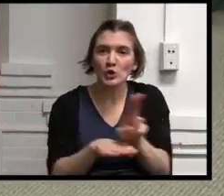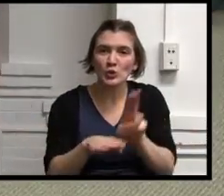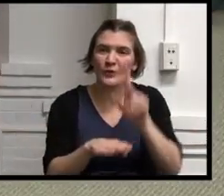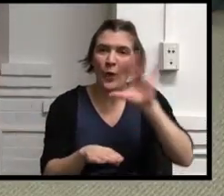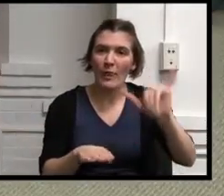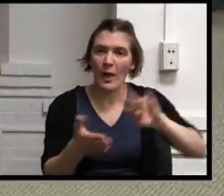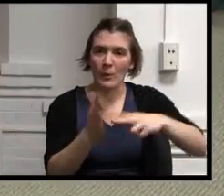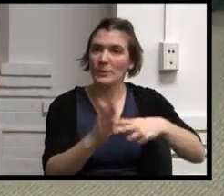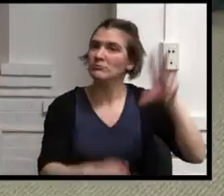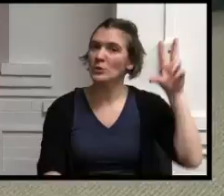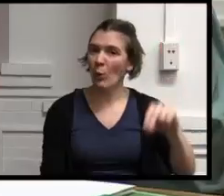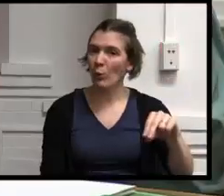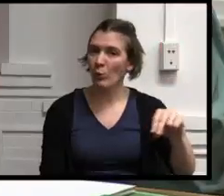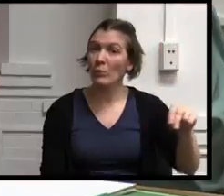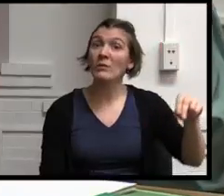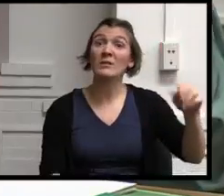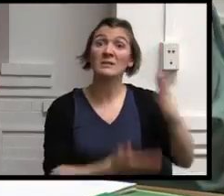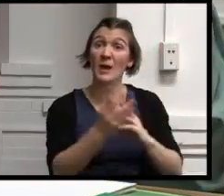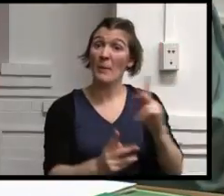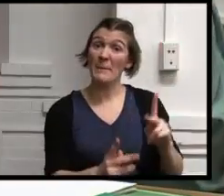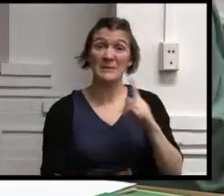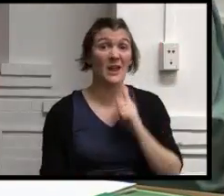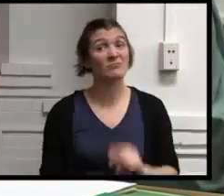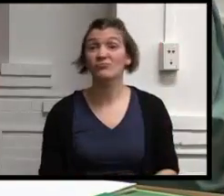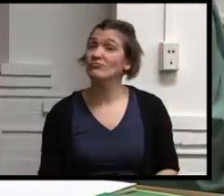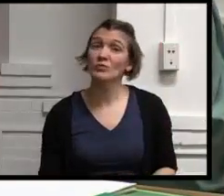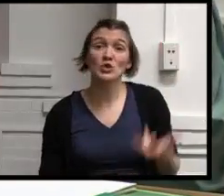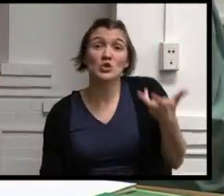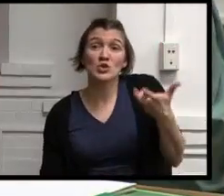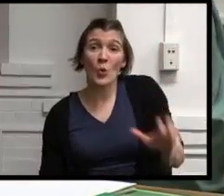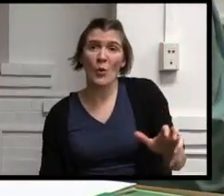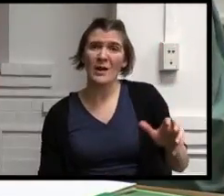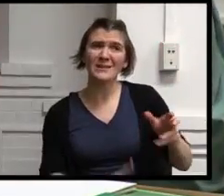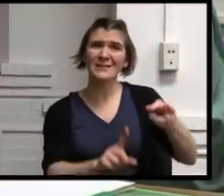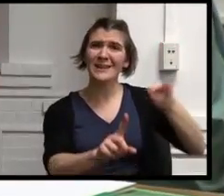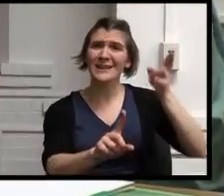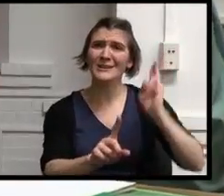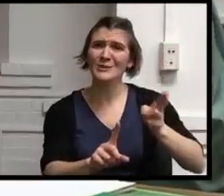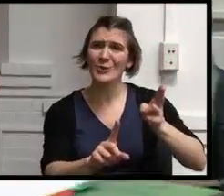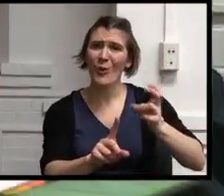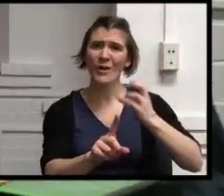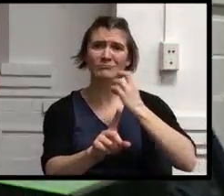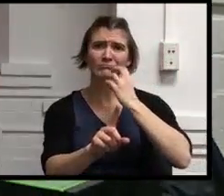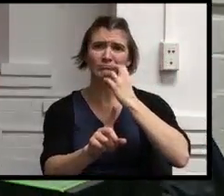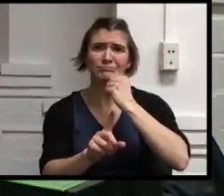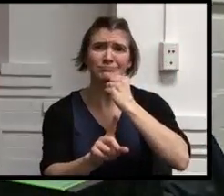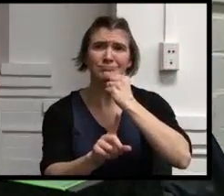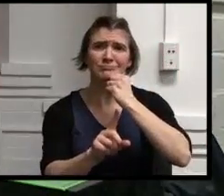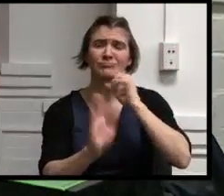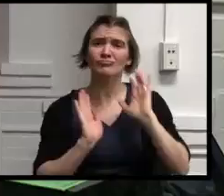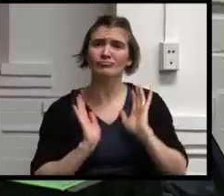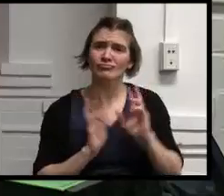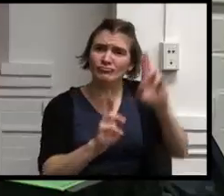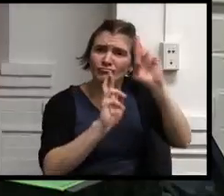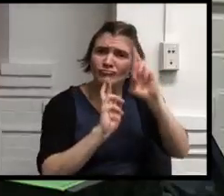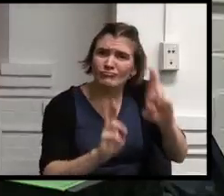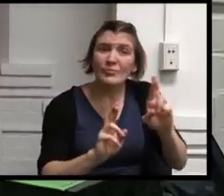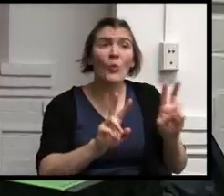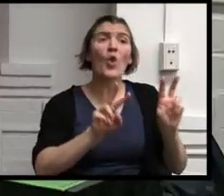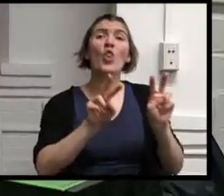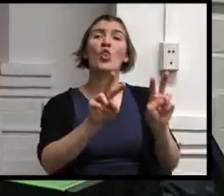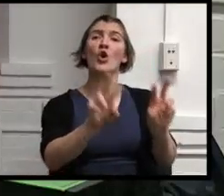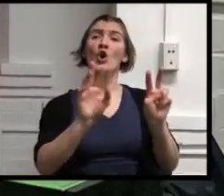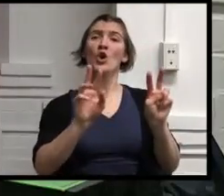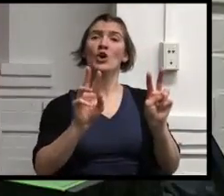used, because they see it as a, it's a historic thing. People like to go look at it, but